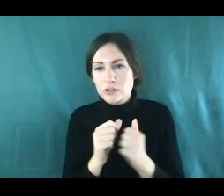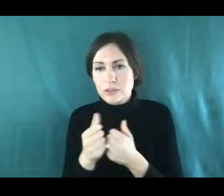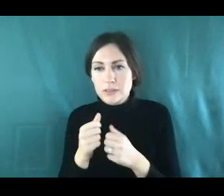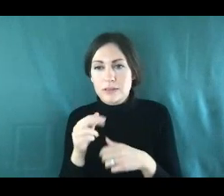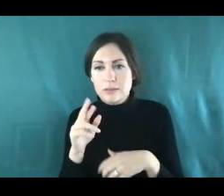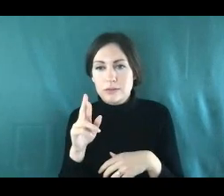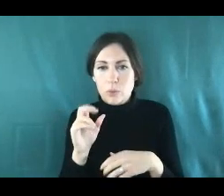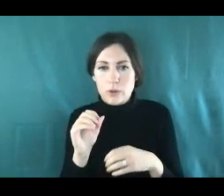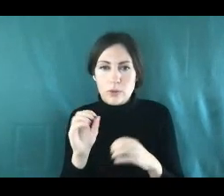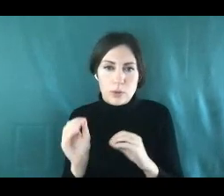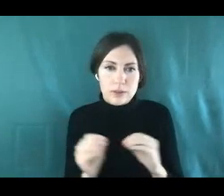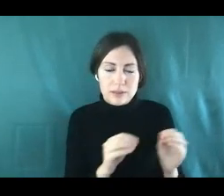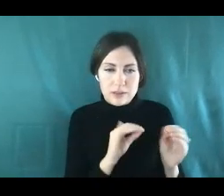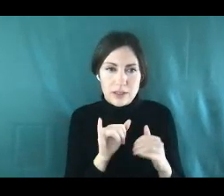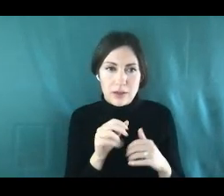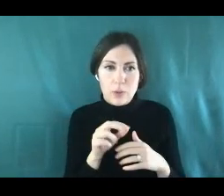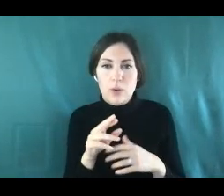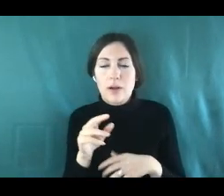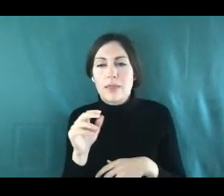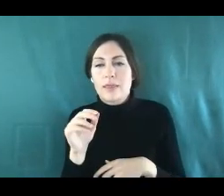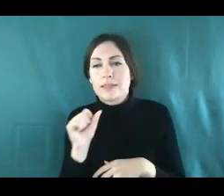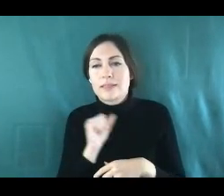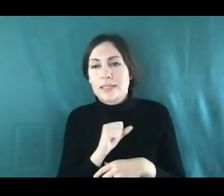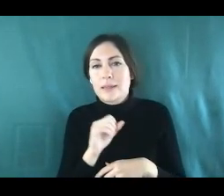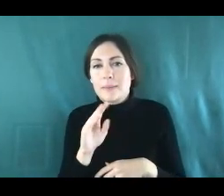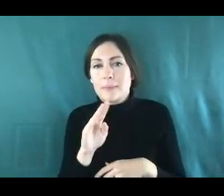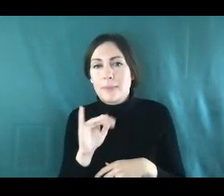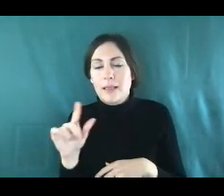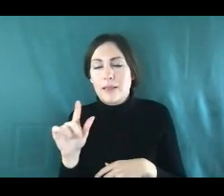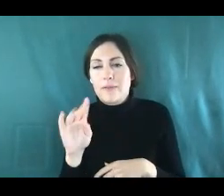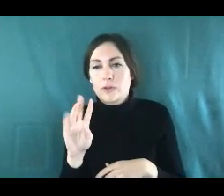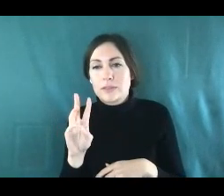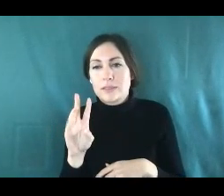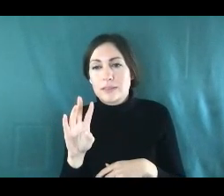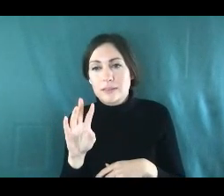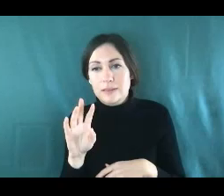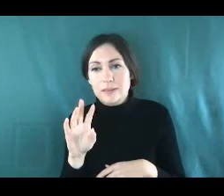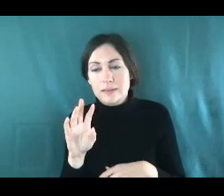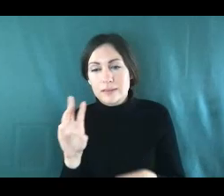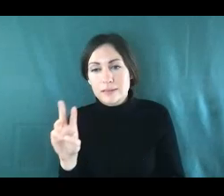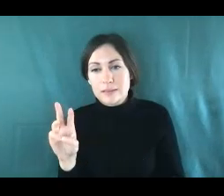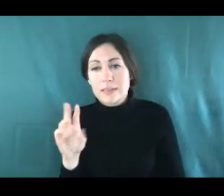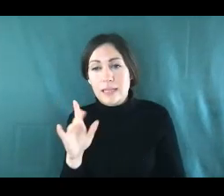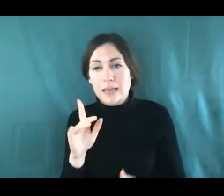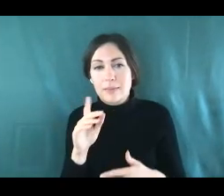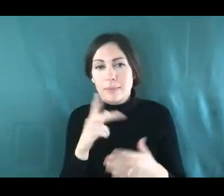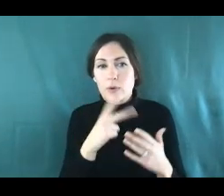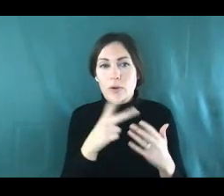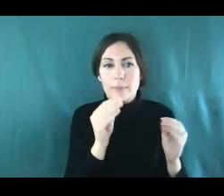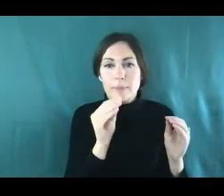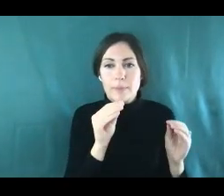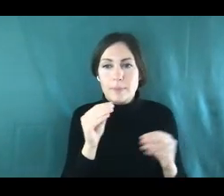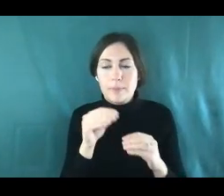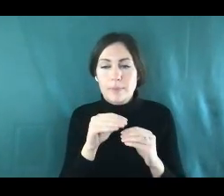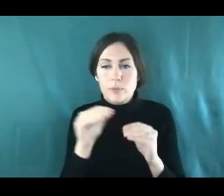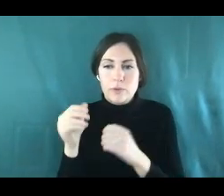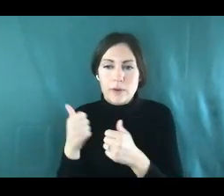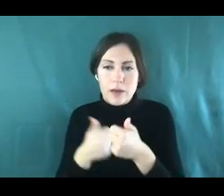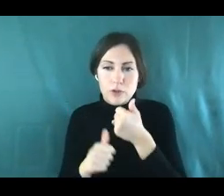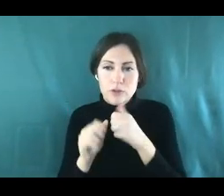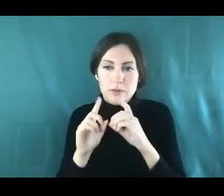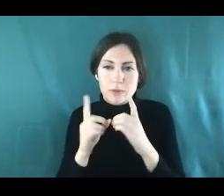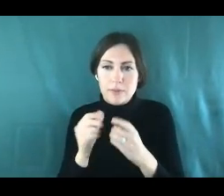piece of legislation, Senate Bill 466, that was a move of a program to the Department of Agriculture. So